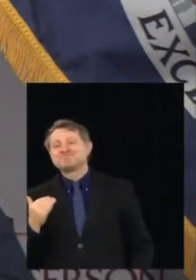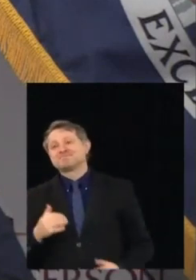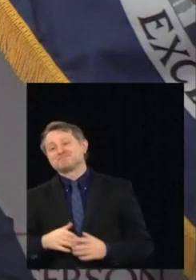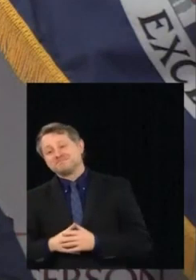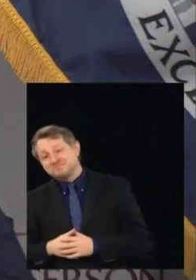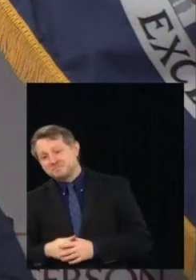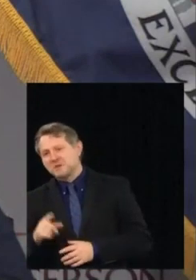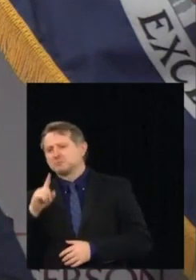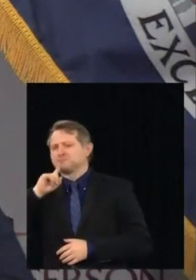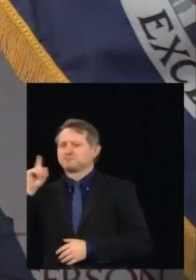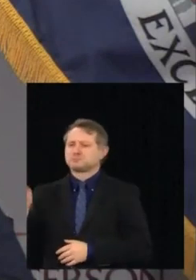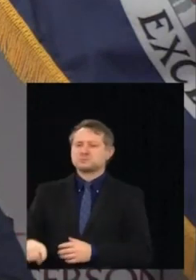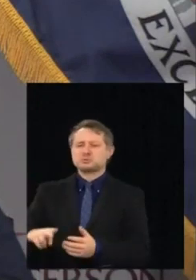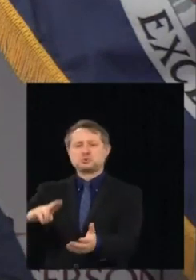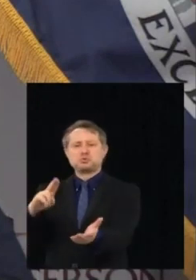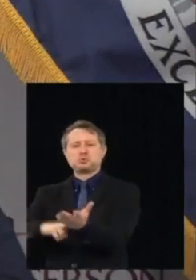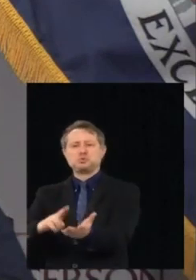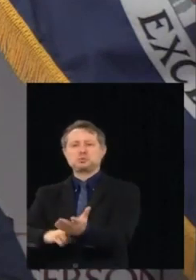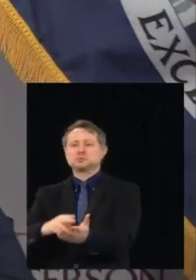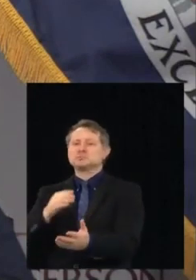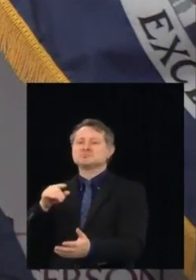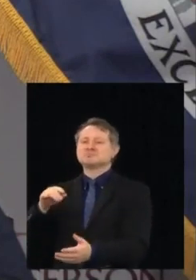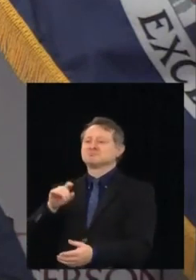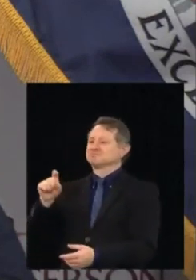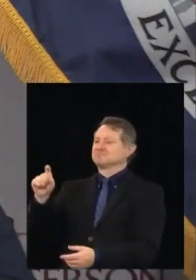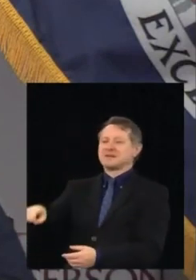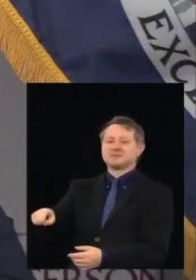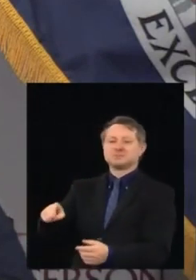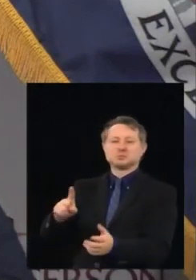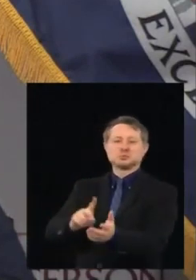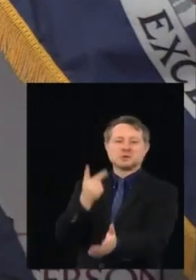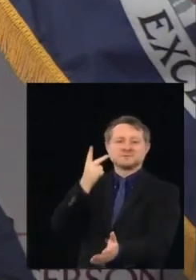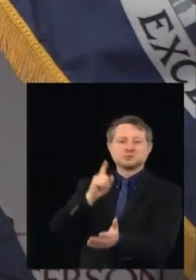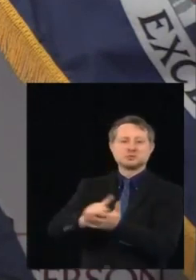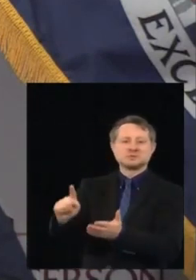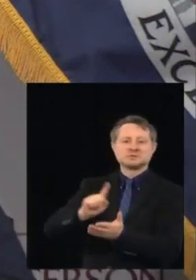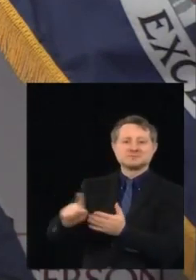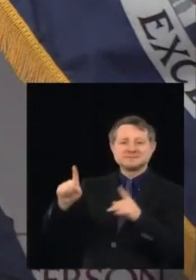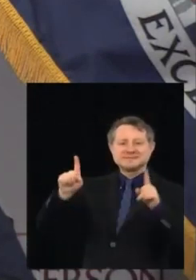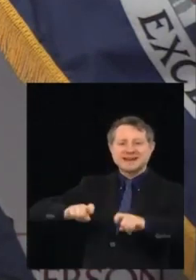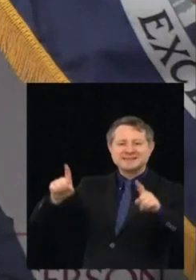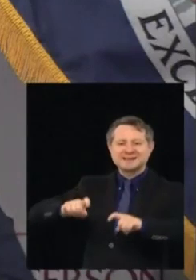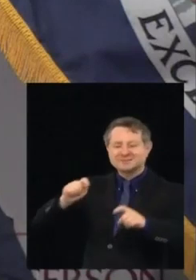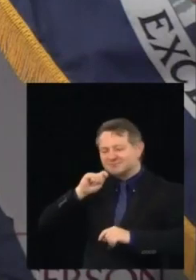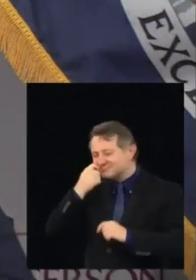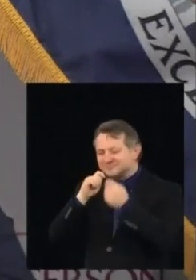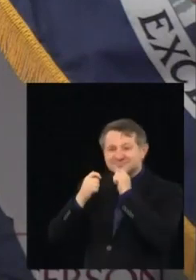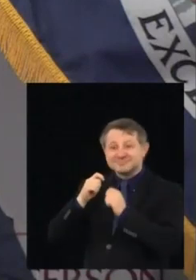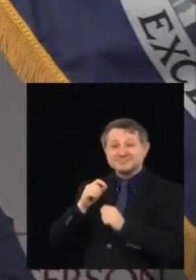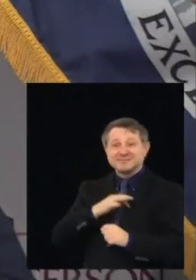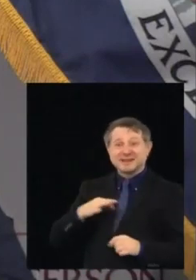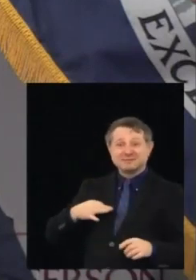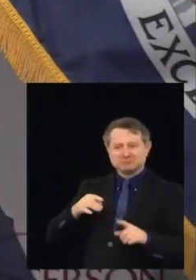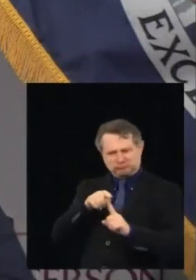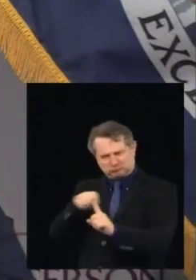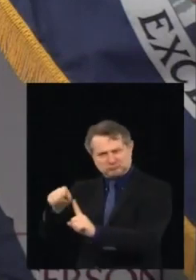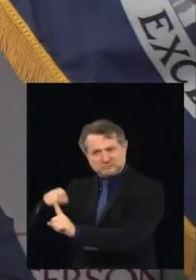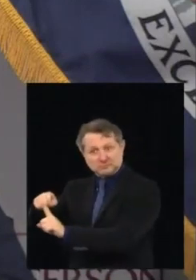nursing home staff has to be tested twice a week. This is the most vulnerable